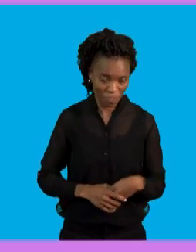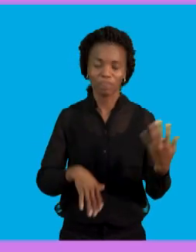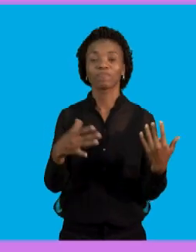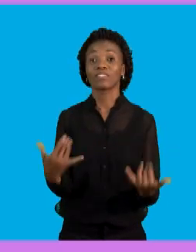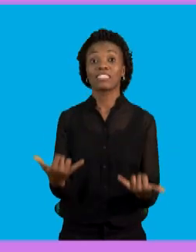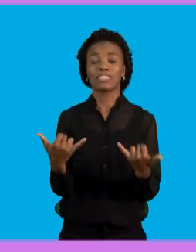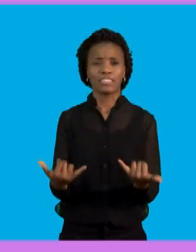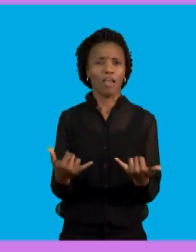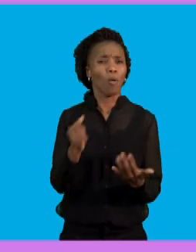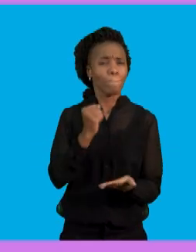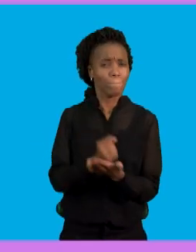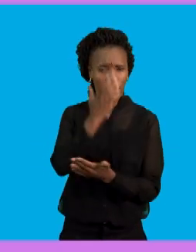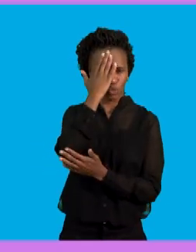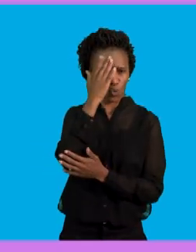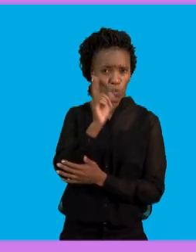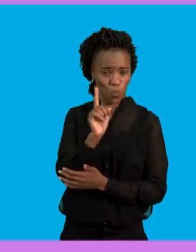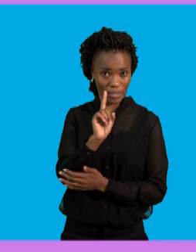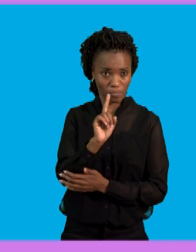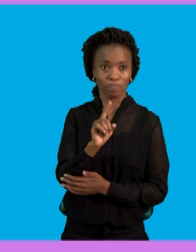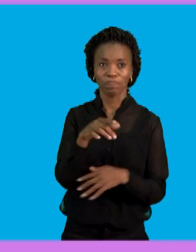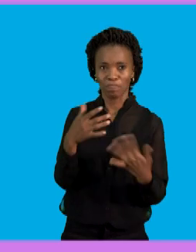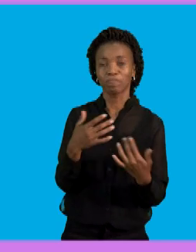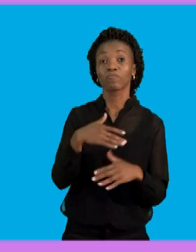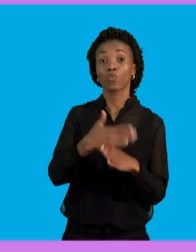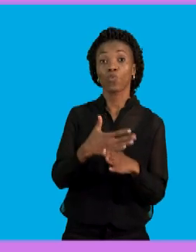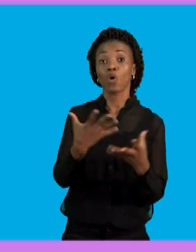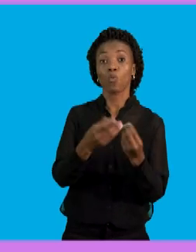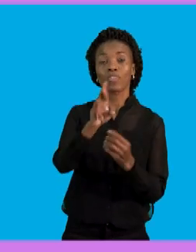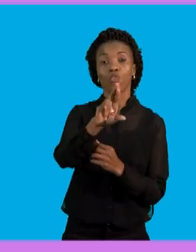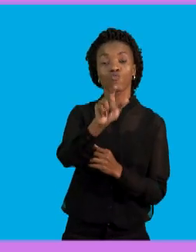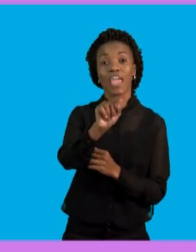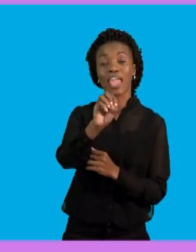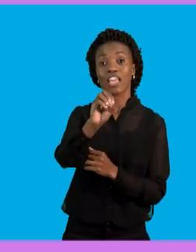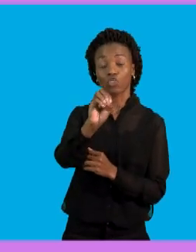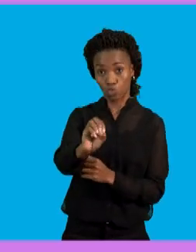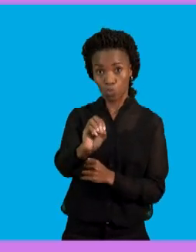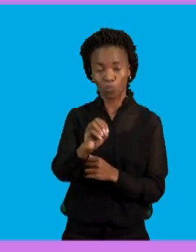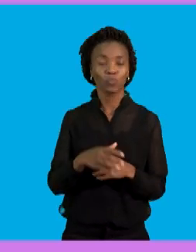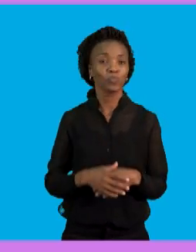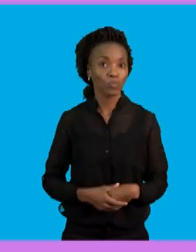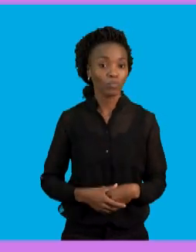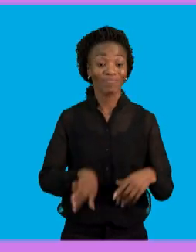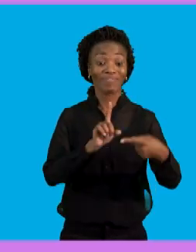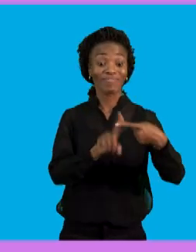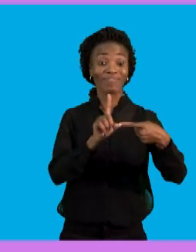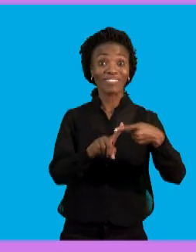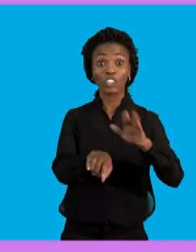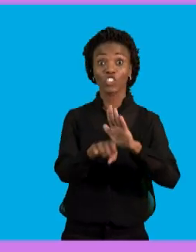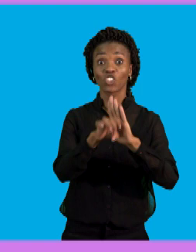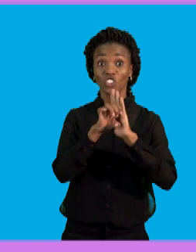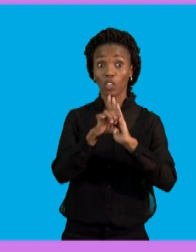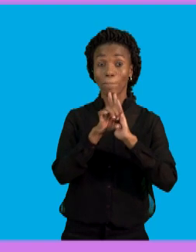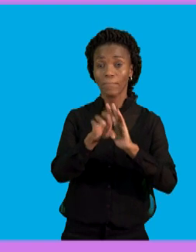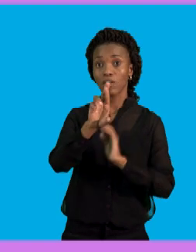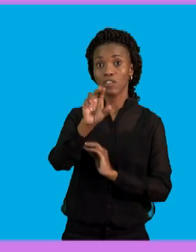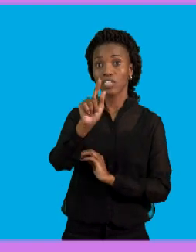Right, now let us look at what you should be knowing by now under working with ratios. Now let us look at the first